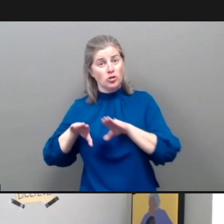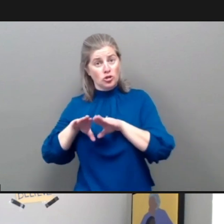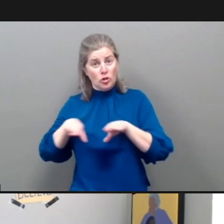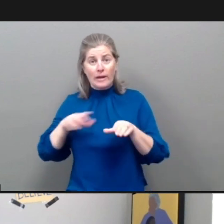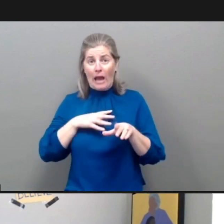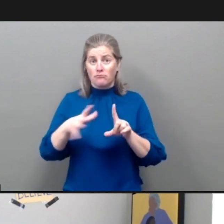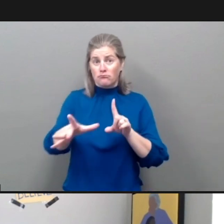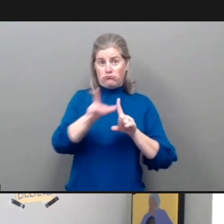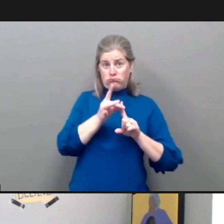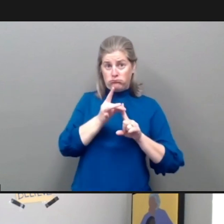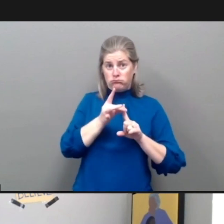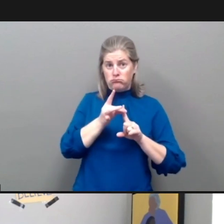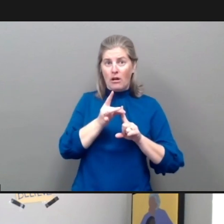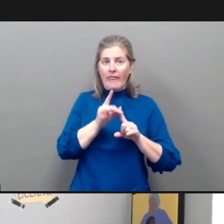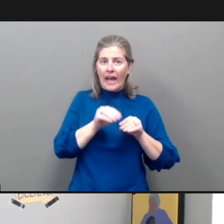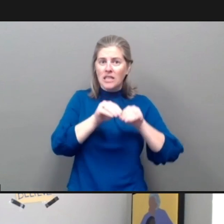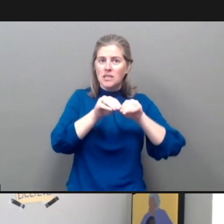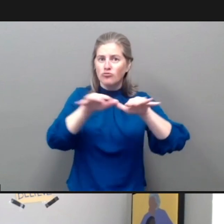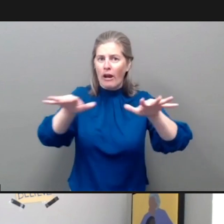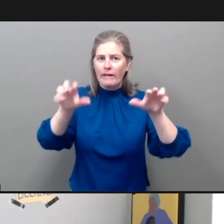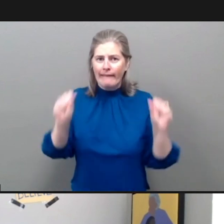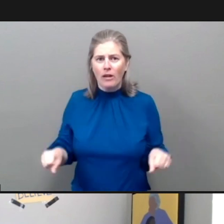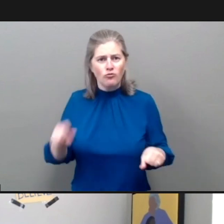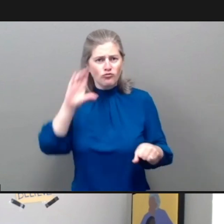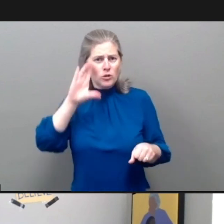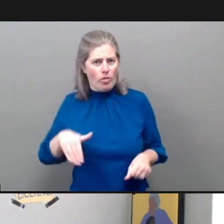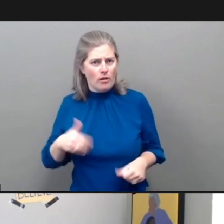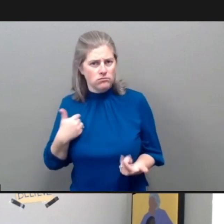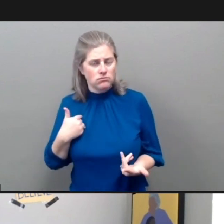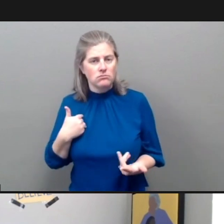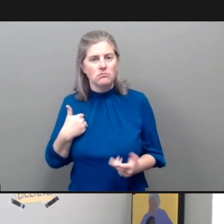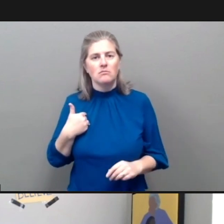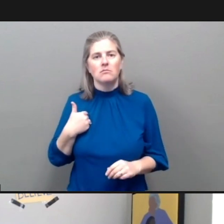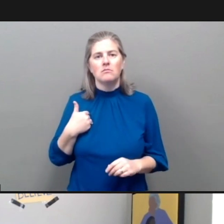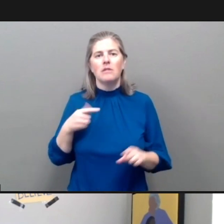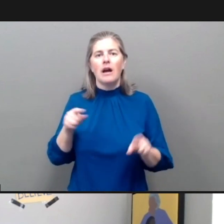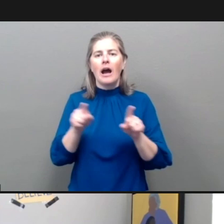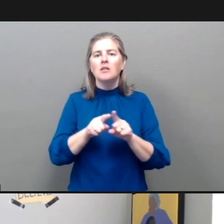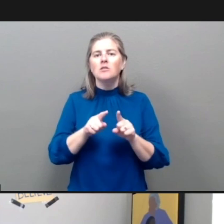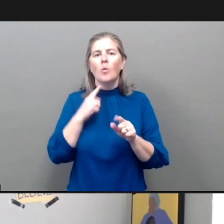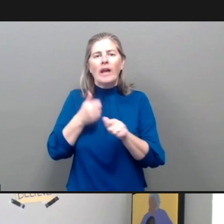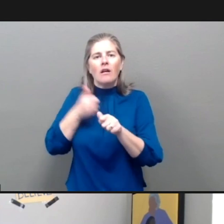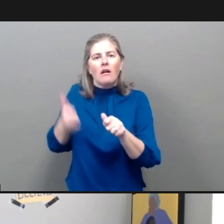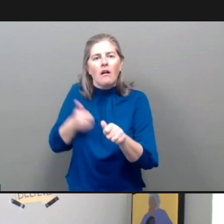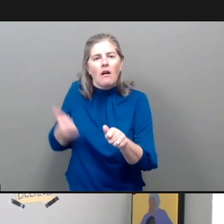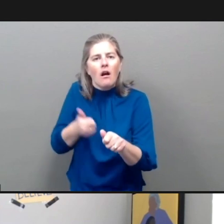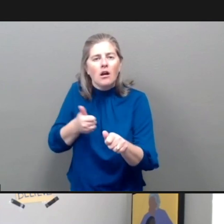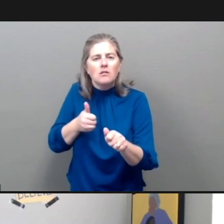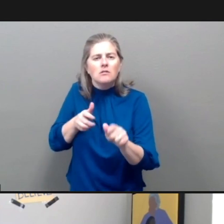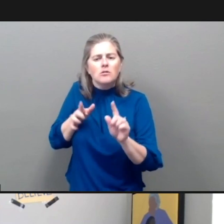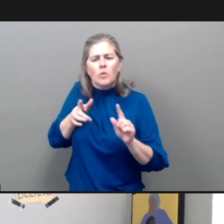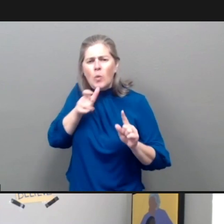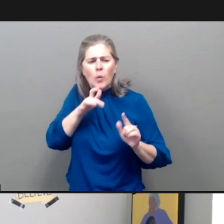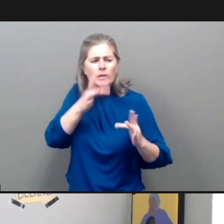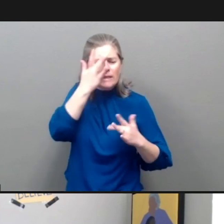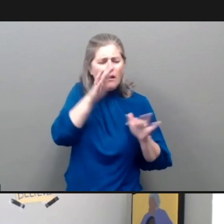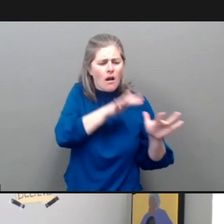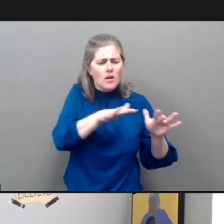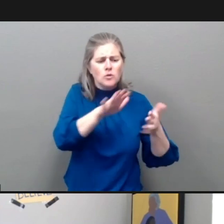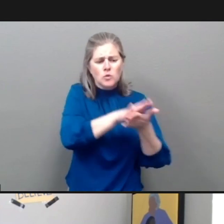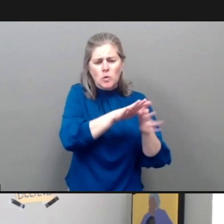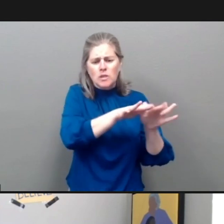COVID, they can spread COVID just like adults can. But as we do the contact tracing in schools,